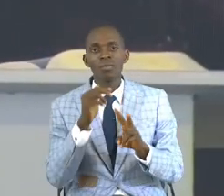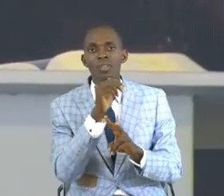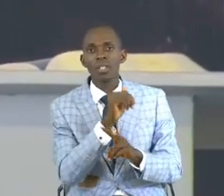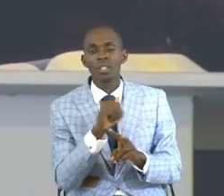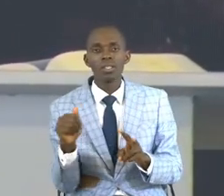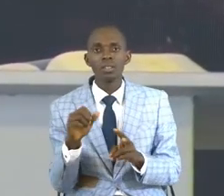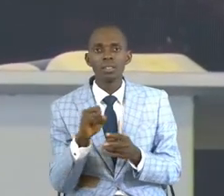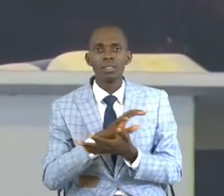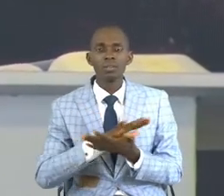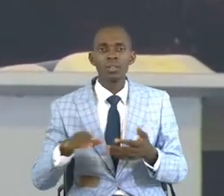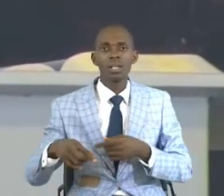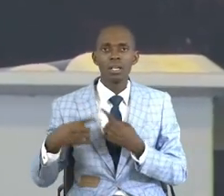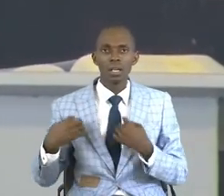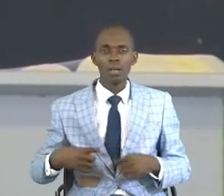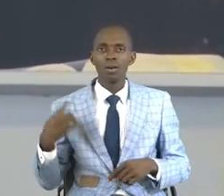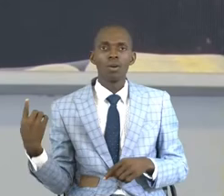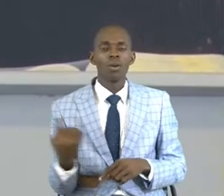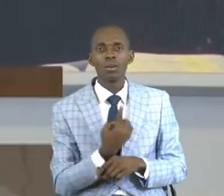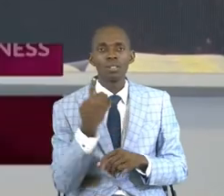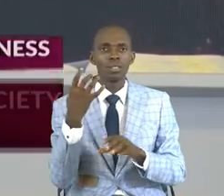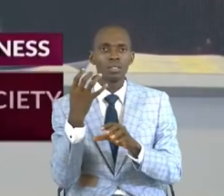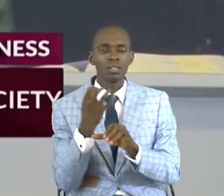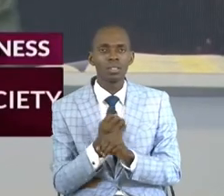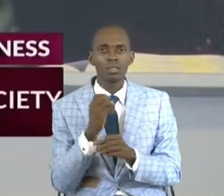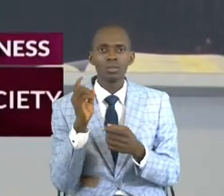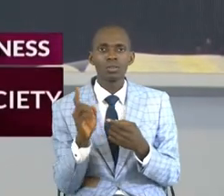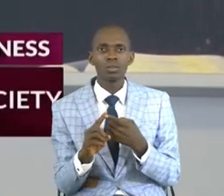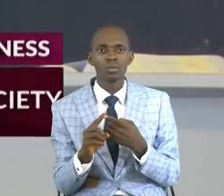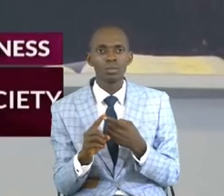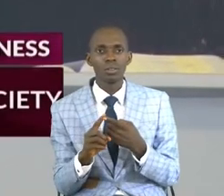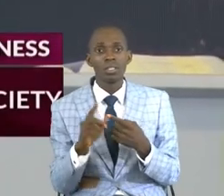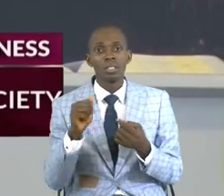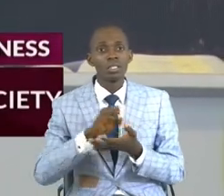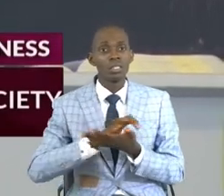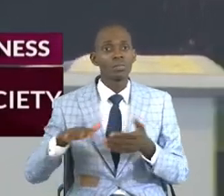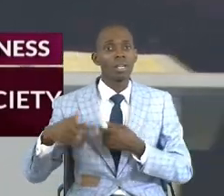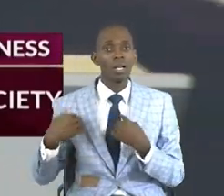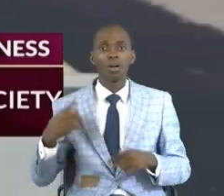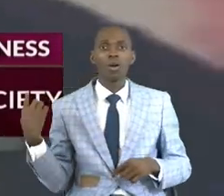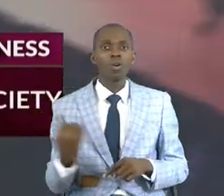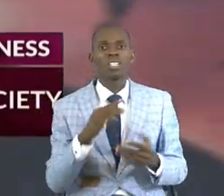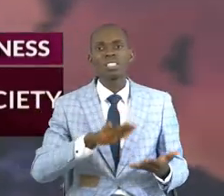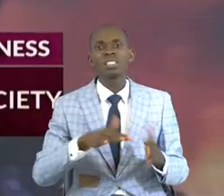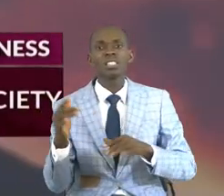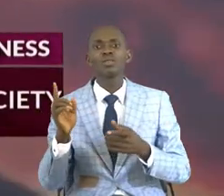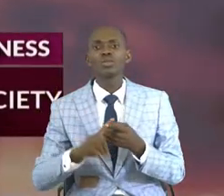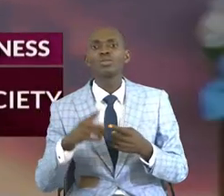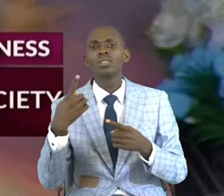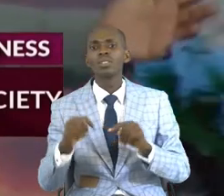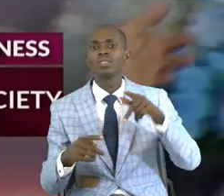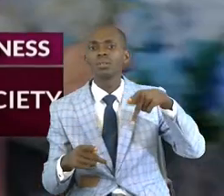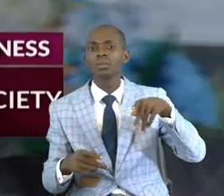always dead to the pessimistic world. You know the world, they're always pessimistic. They